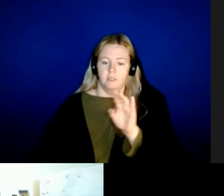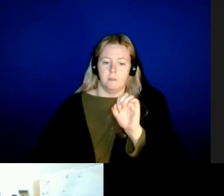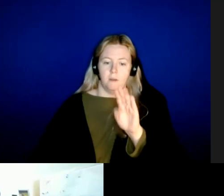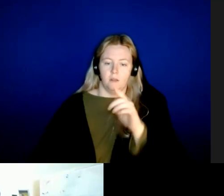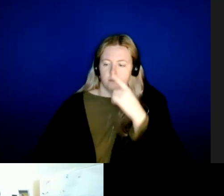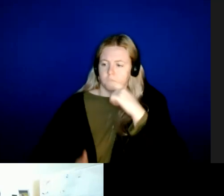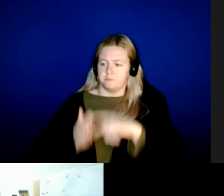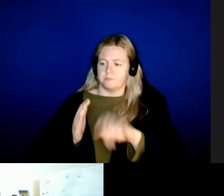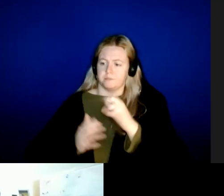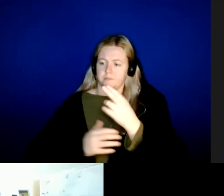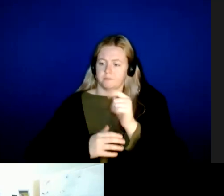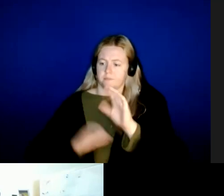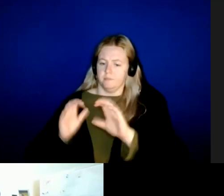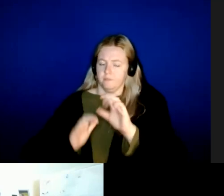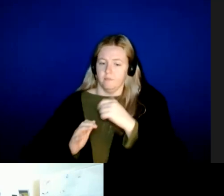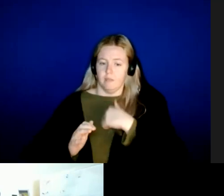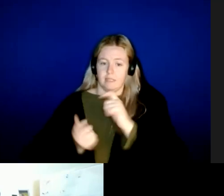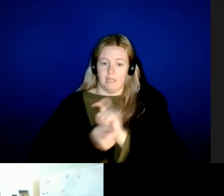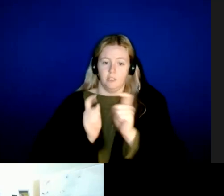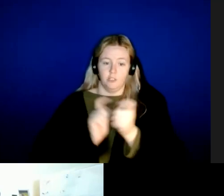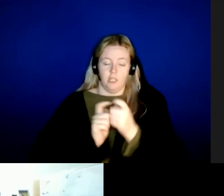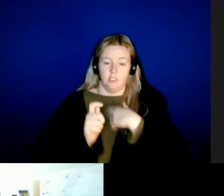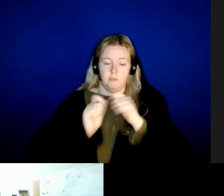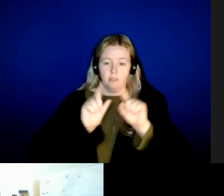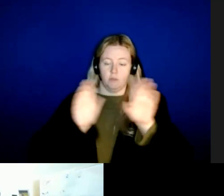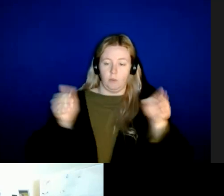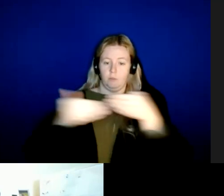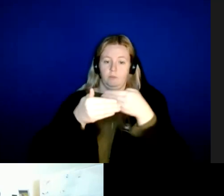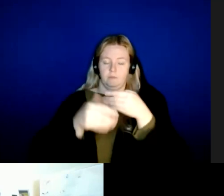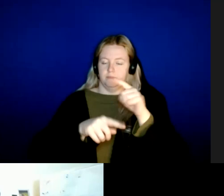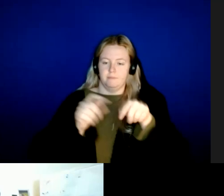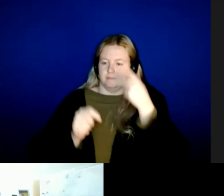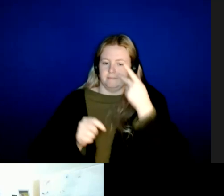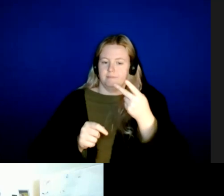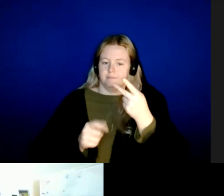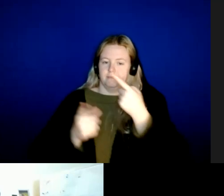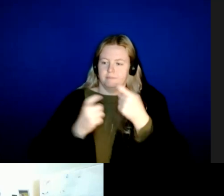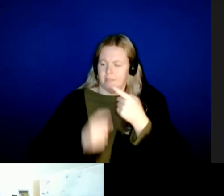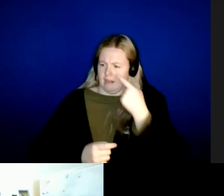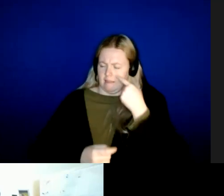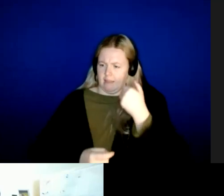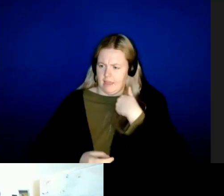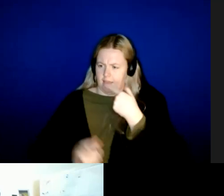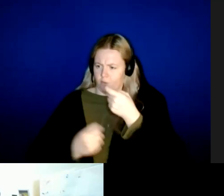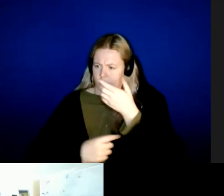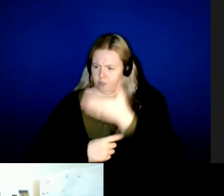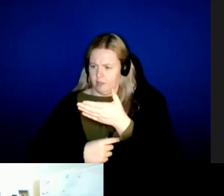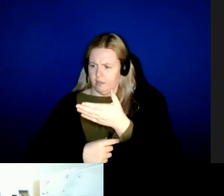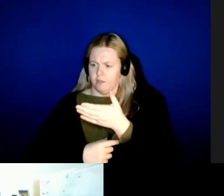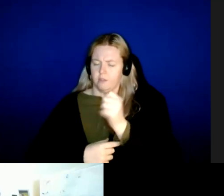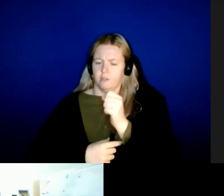Because as I change my screen, I'm unable to see the questions. And I think we did actually have a question come in there. So I'm just going to go ahead